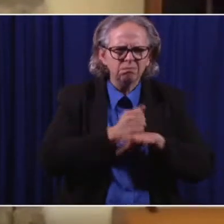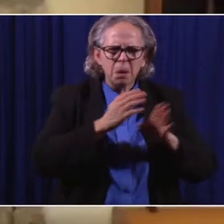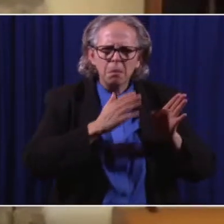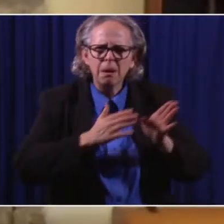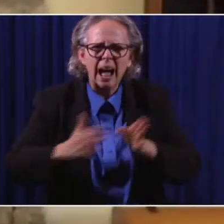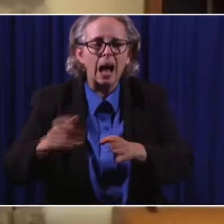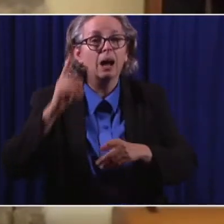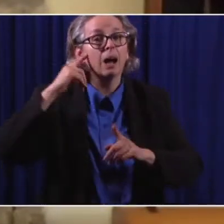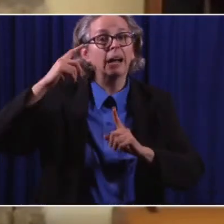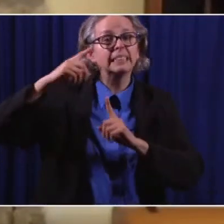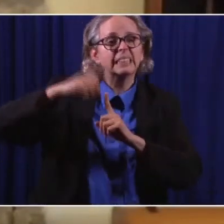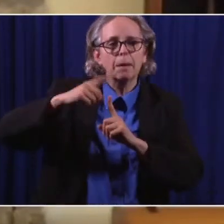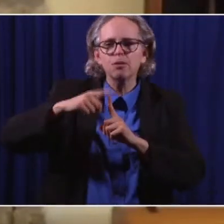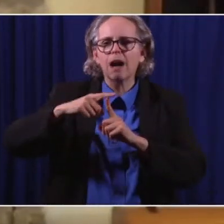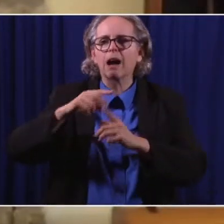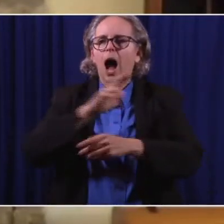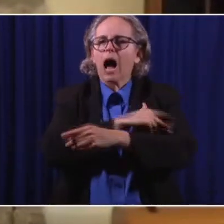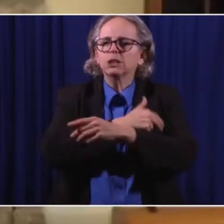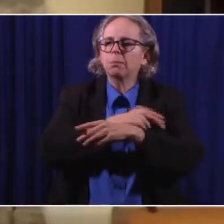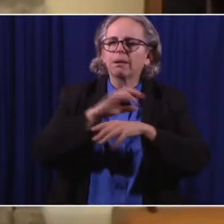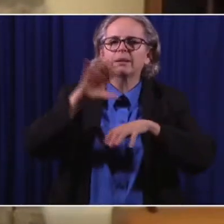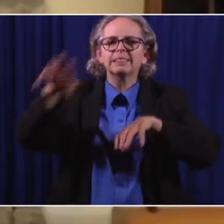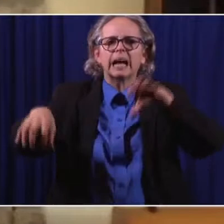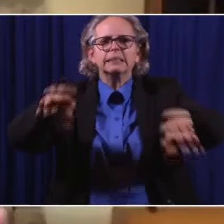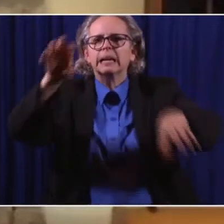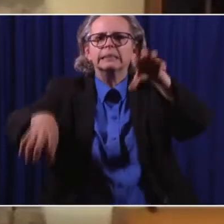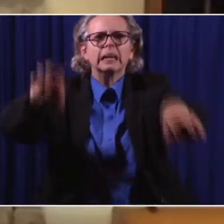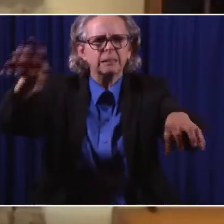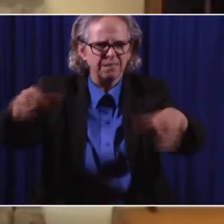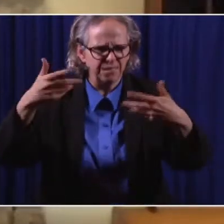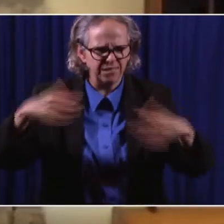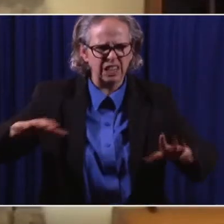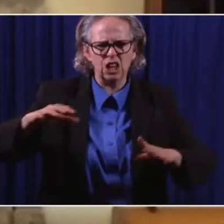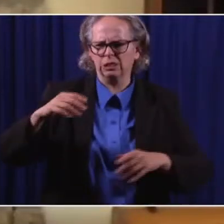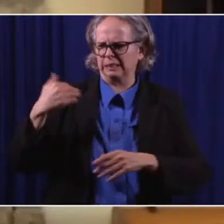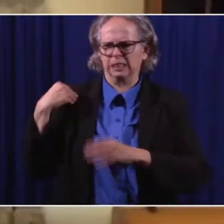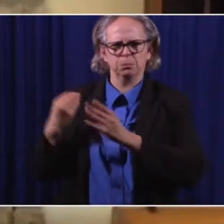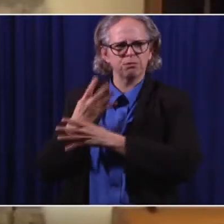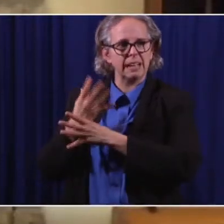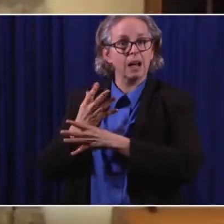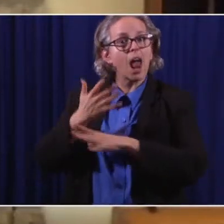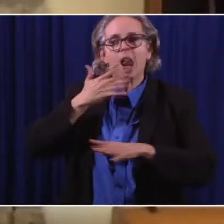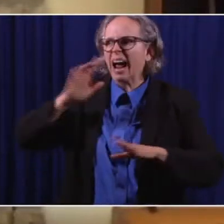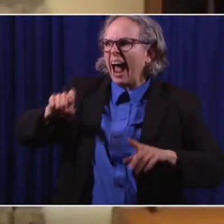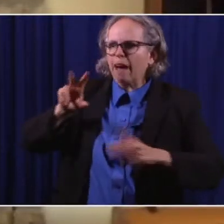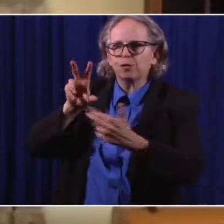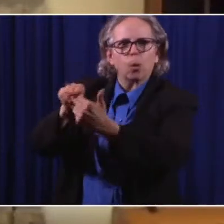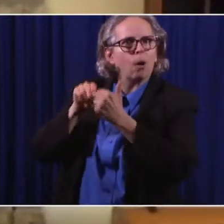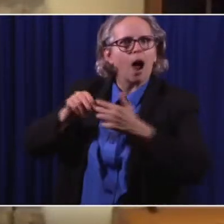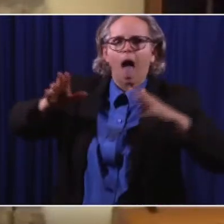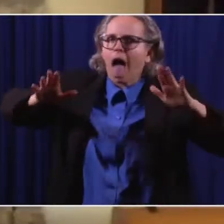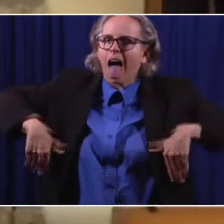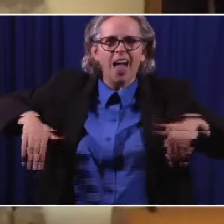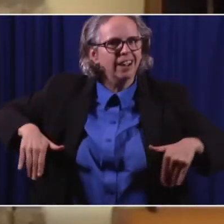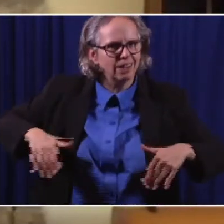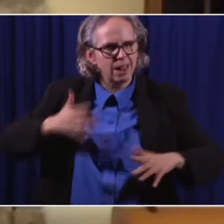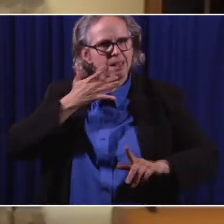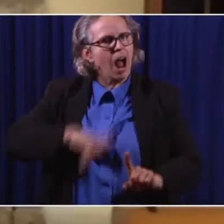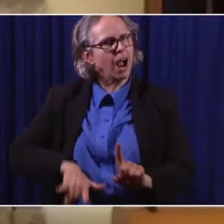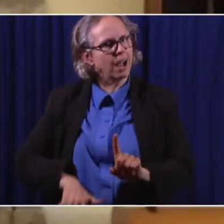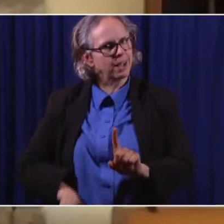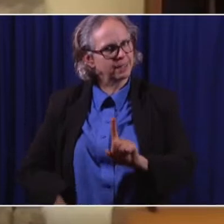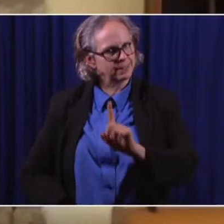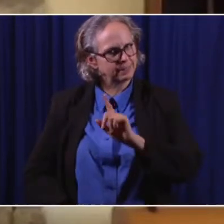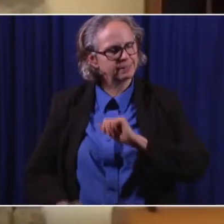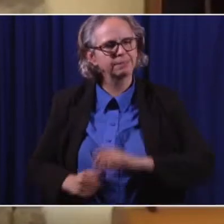out in the spring that did not have to be implemented. And we had some build out that was pulled back. So